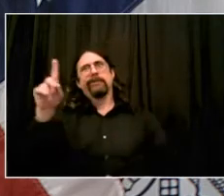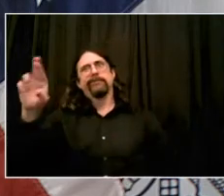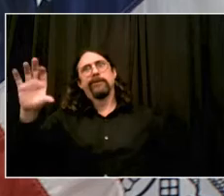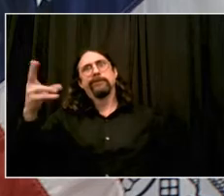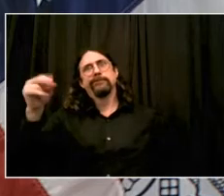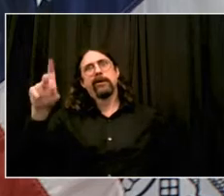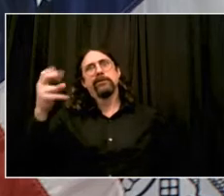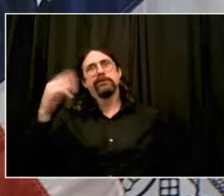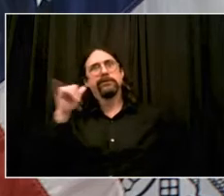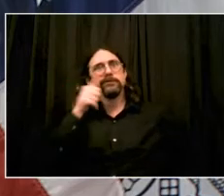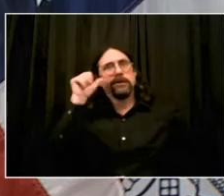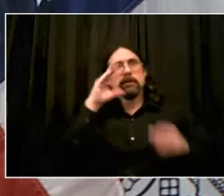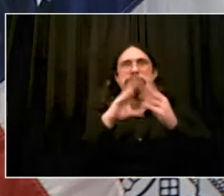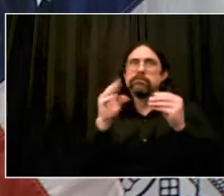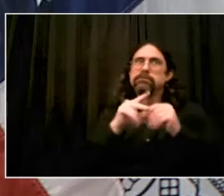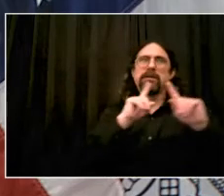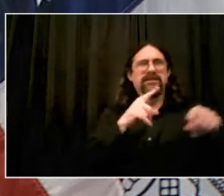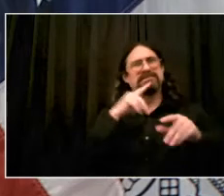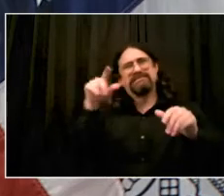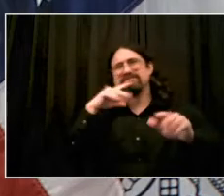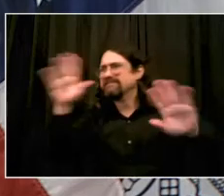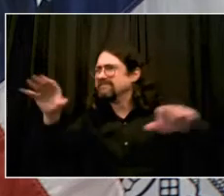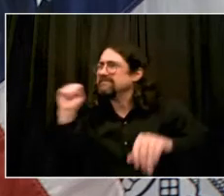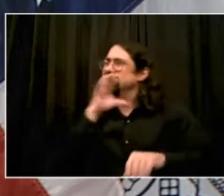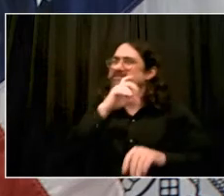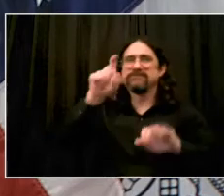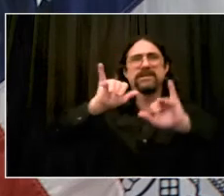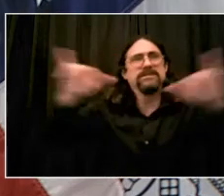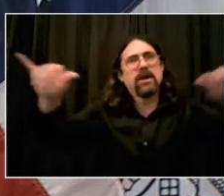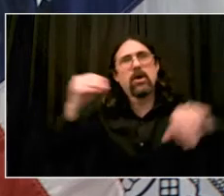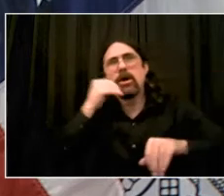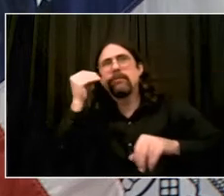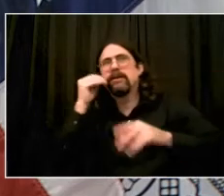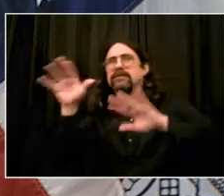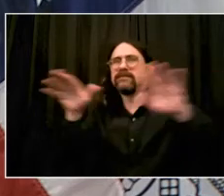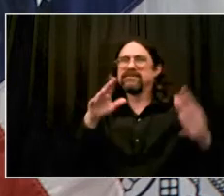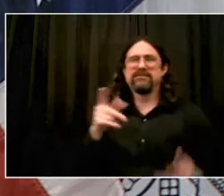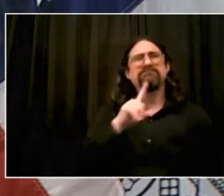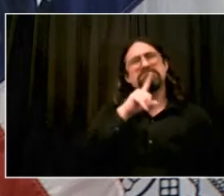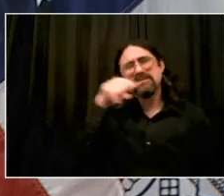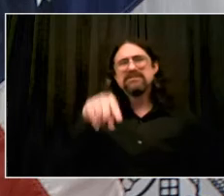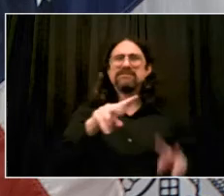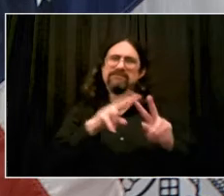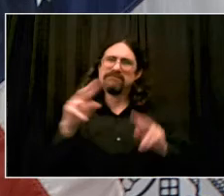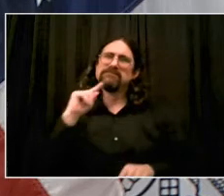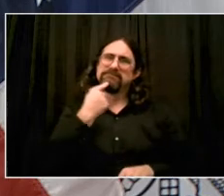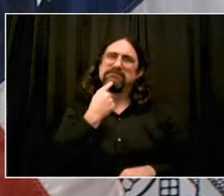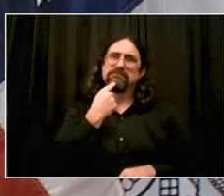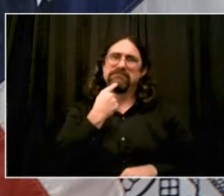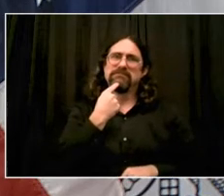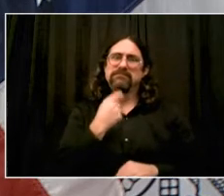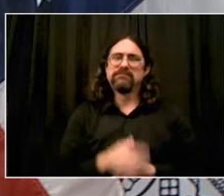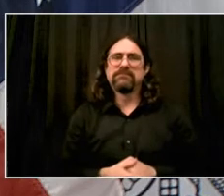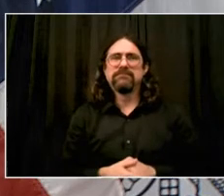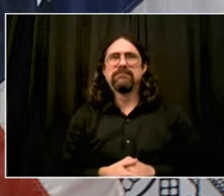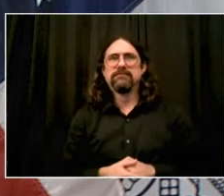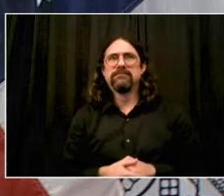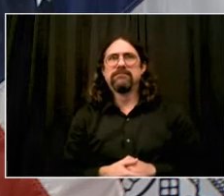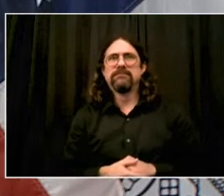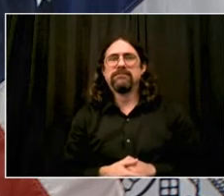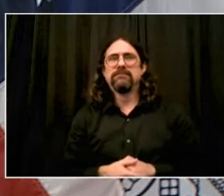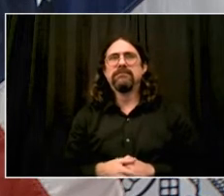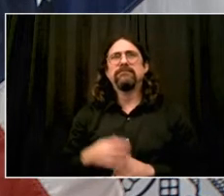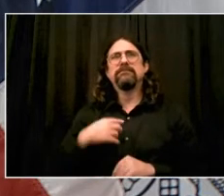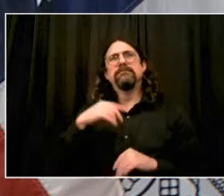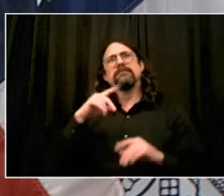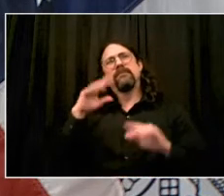time to stay home until we get this vaccine and we can really turn this around, I think a lot of people are going to change their behavior based on what he's saying.